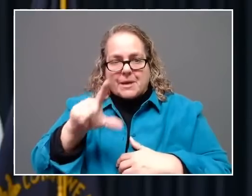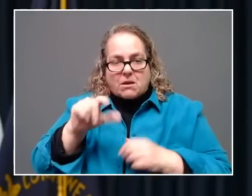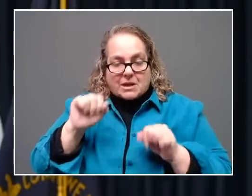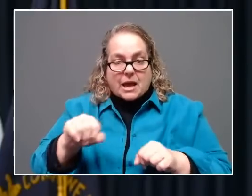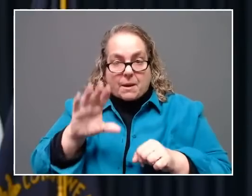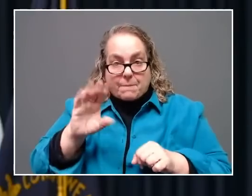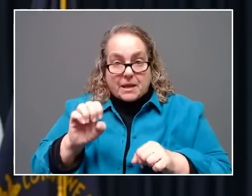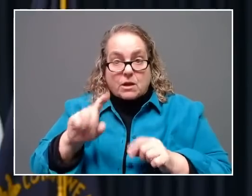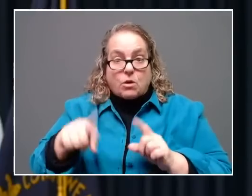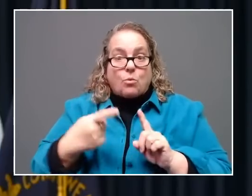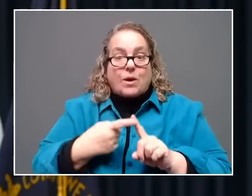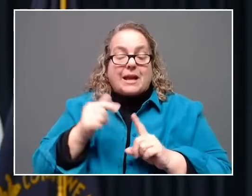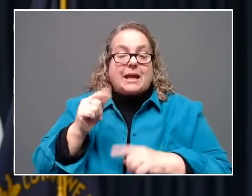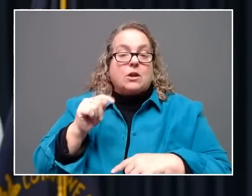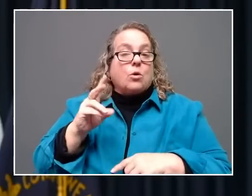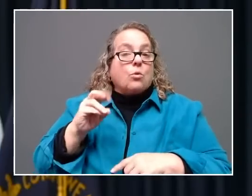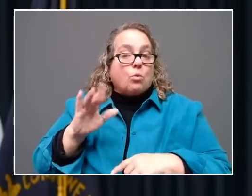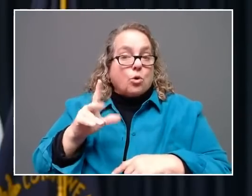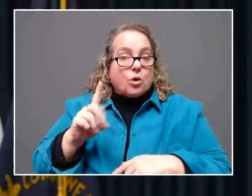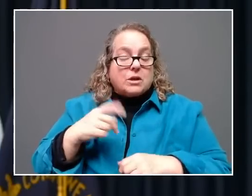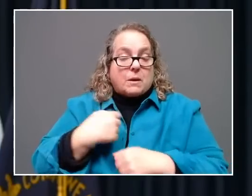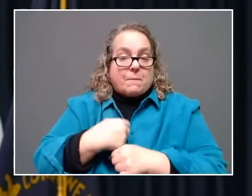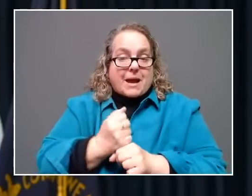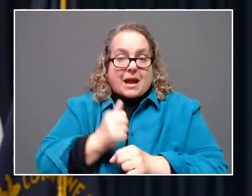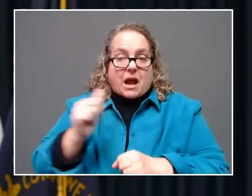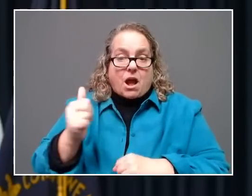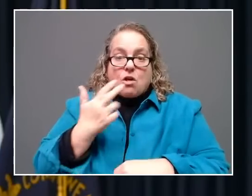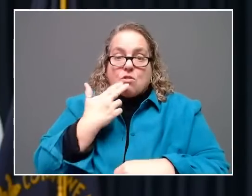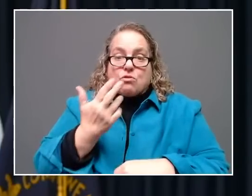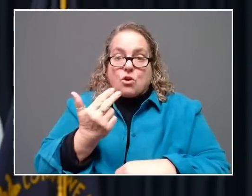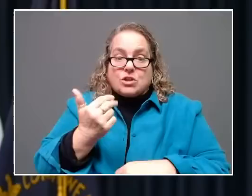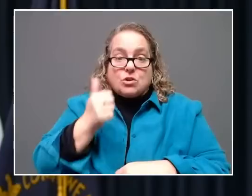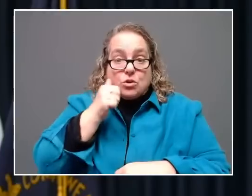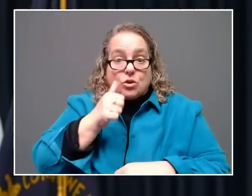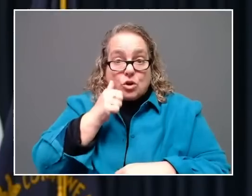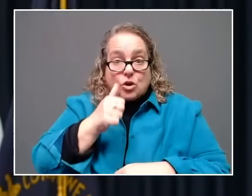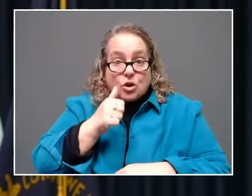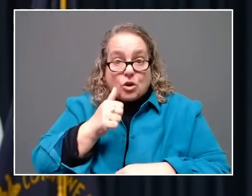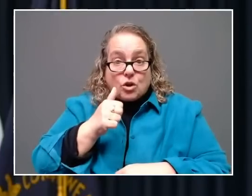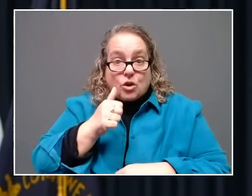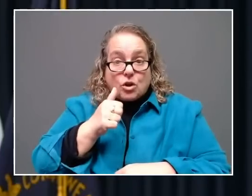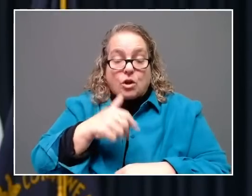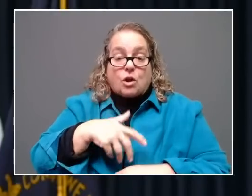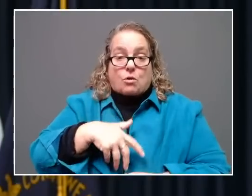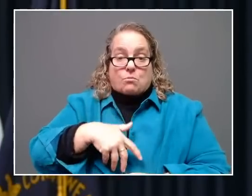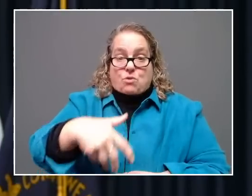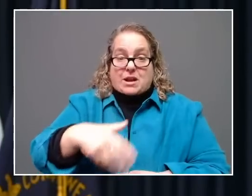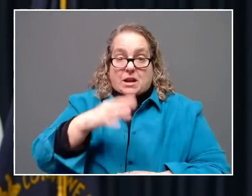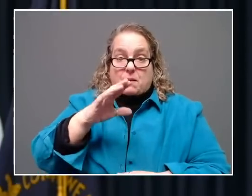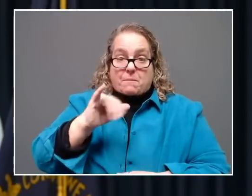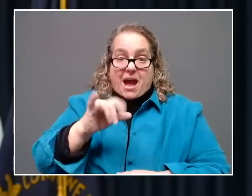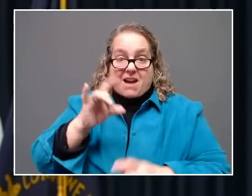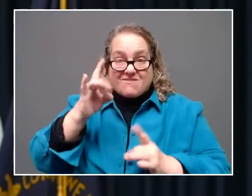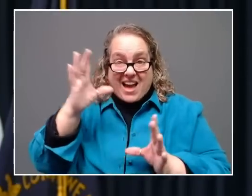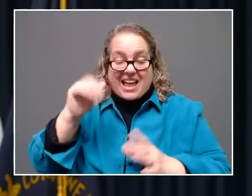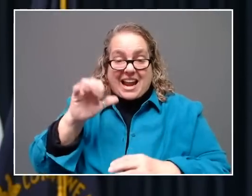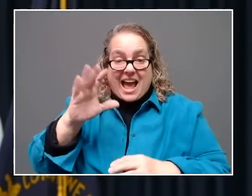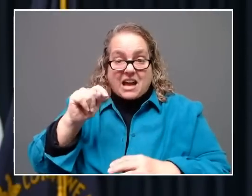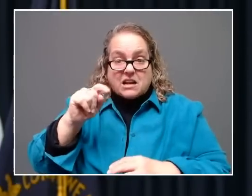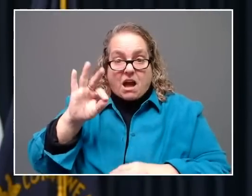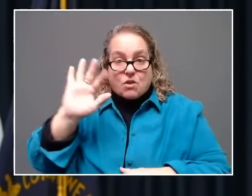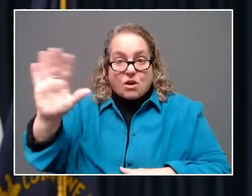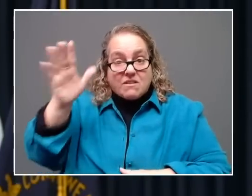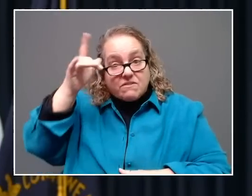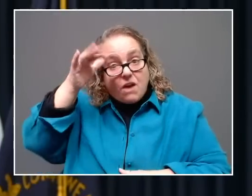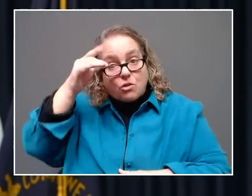it would make a 13-year-old girl impregnated by a violent act from a father or a